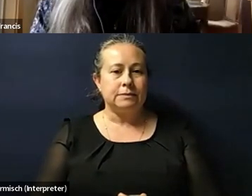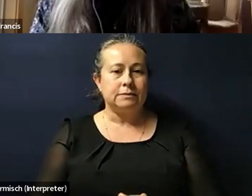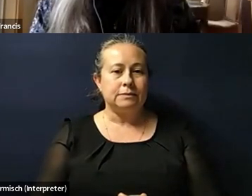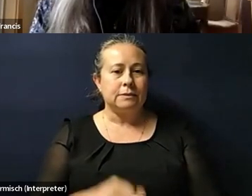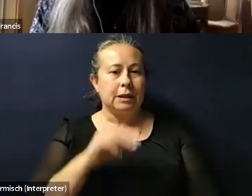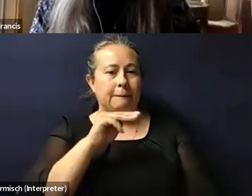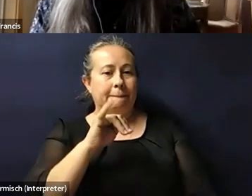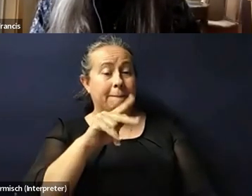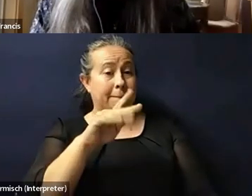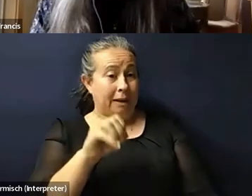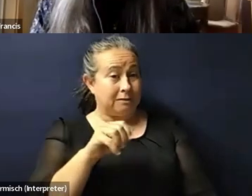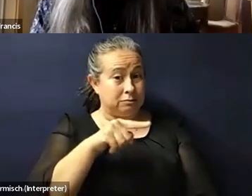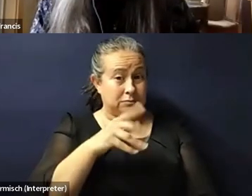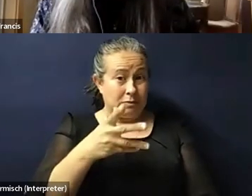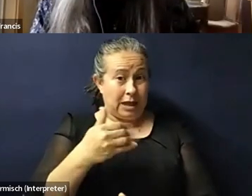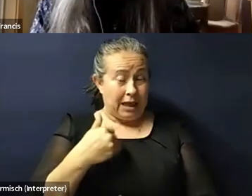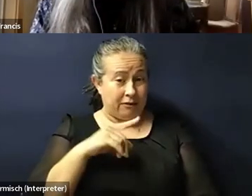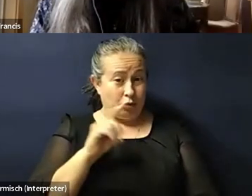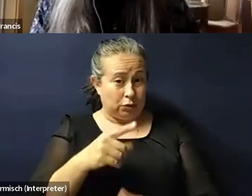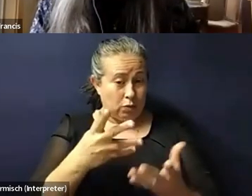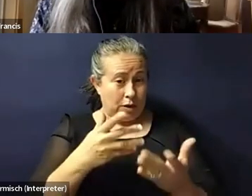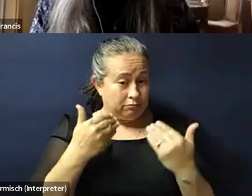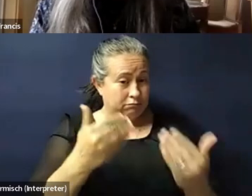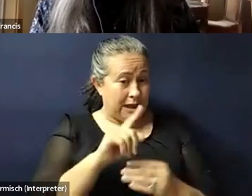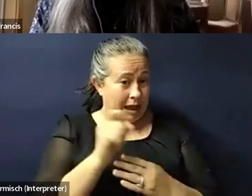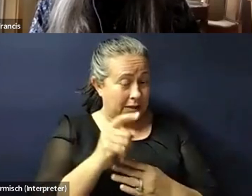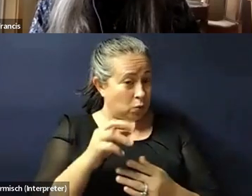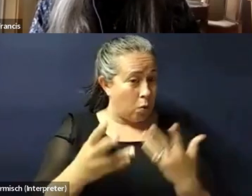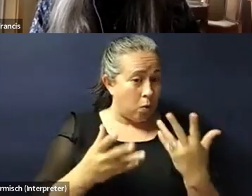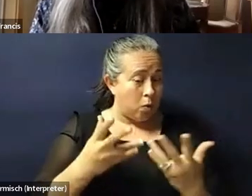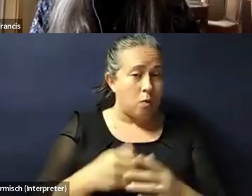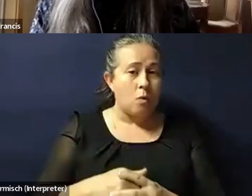Did you have a question you wanted to ask too, Chris? Or?